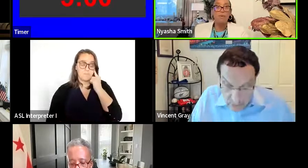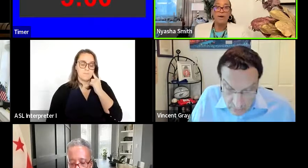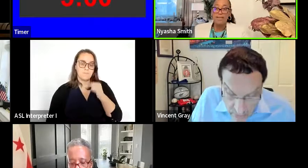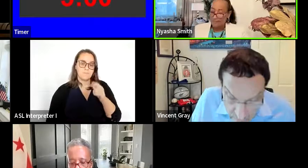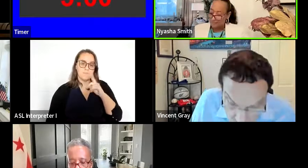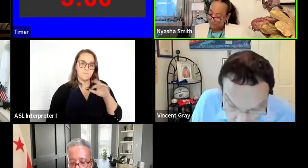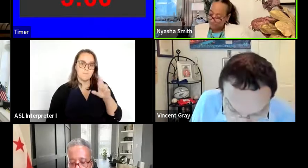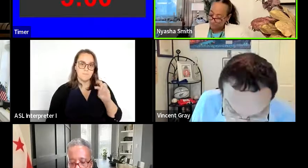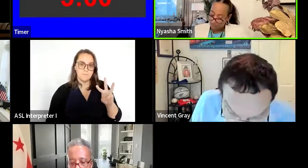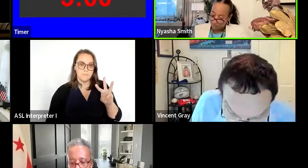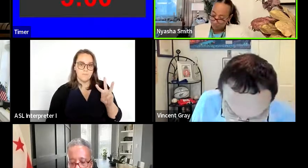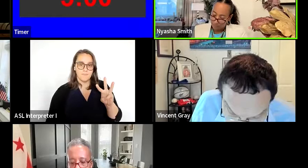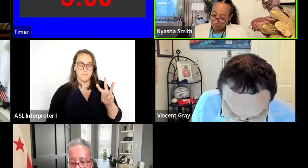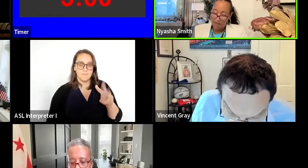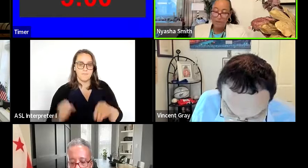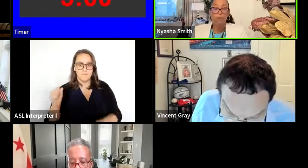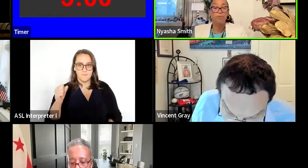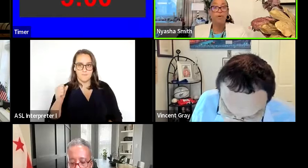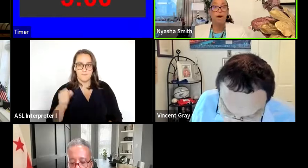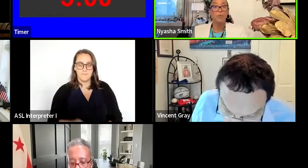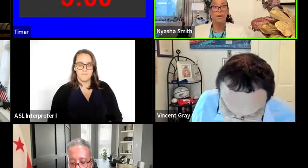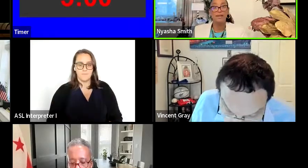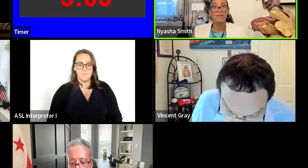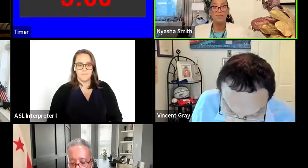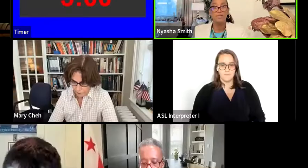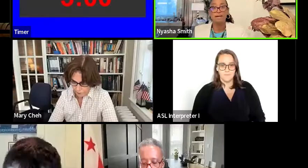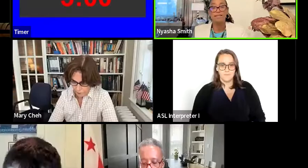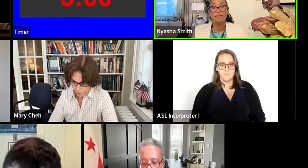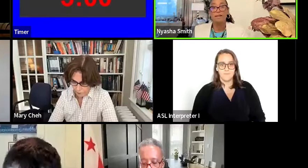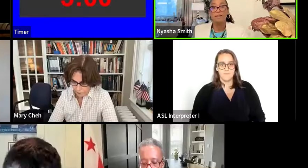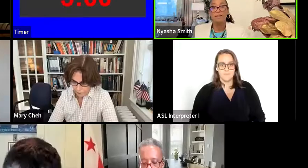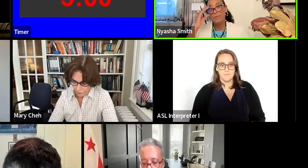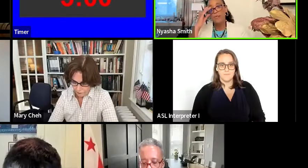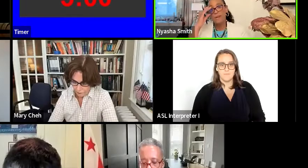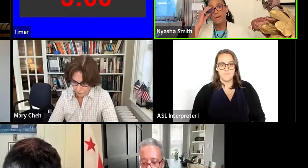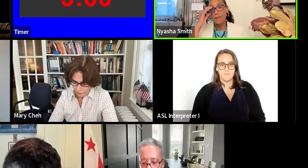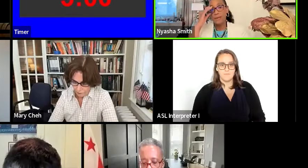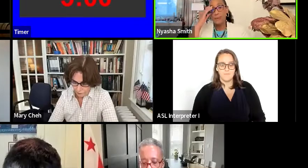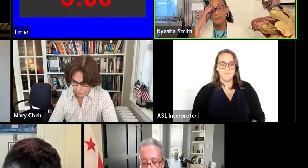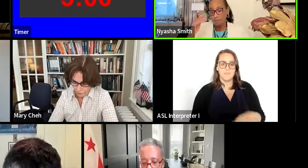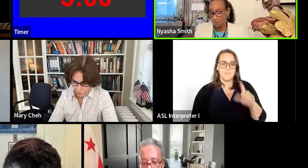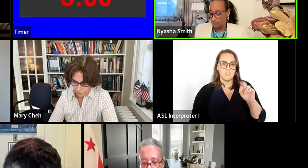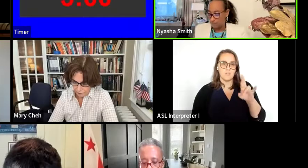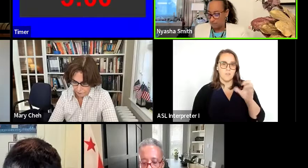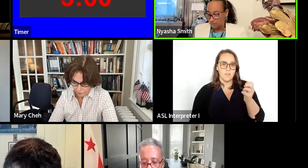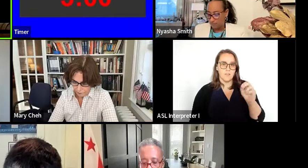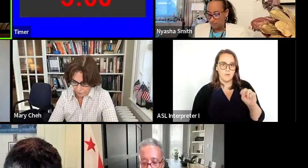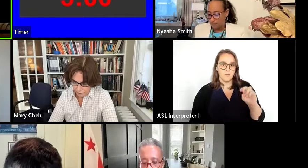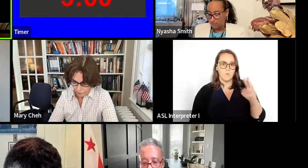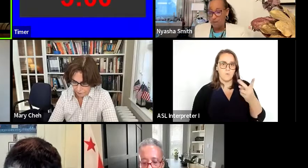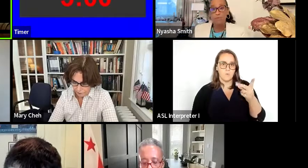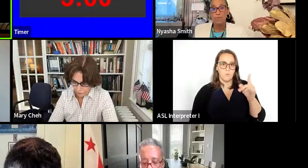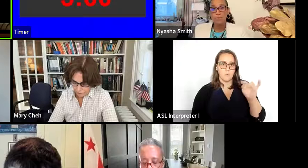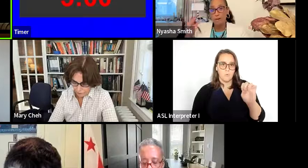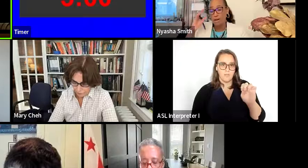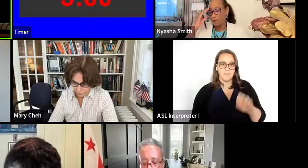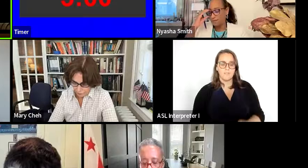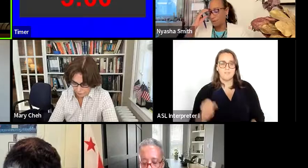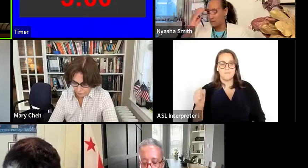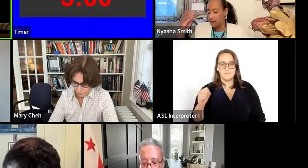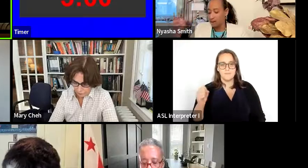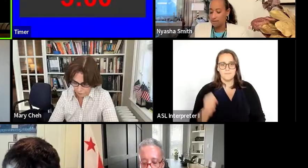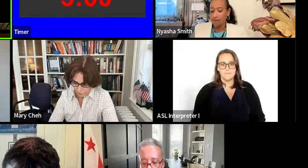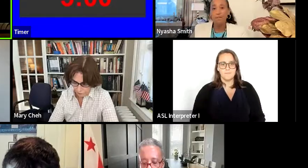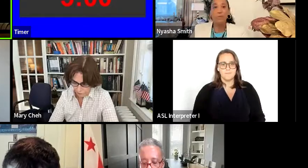Councilmember Robert White. Yes. Councilmember Robert White votes yes. Councilmember Trahan White. Yes. Councilmember Trahan